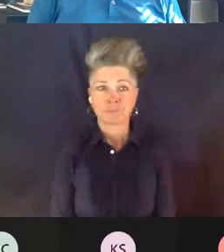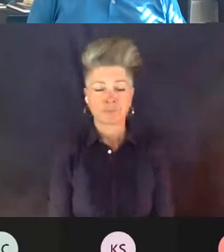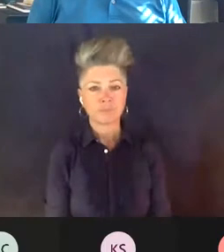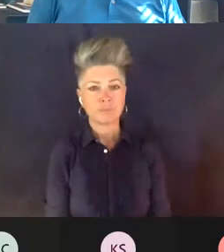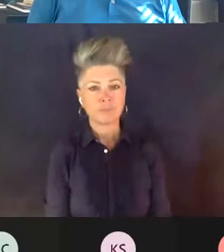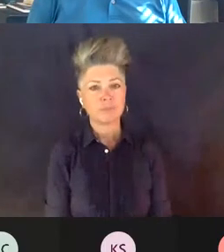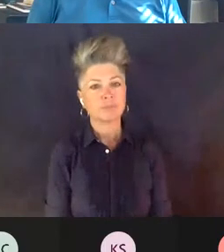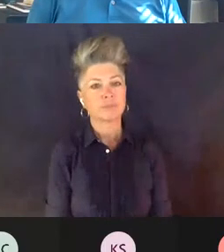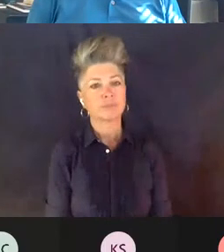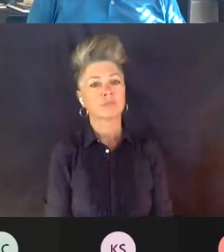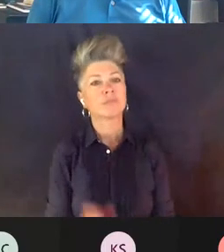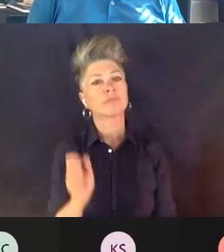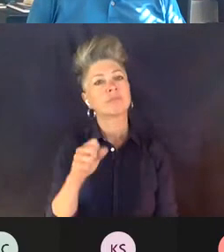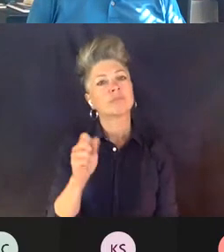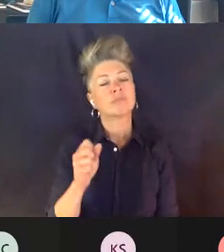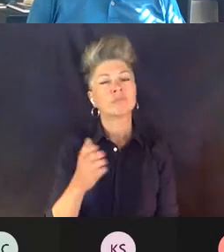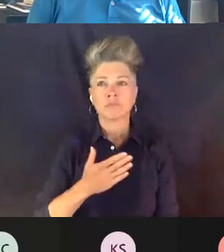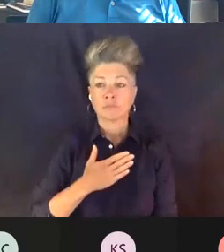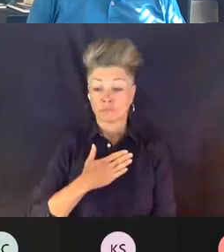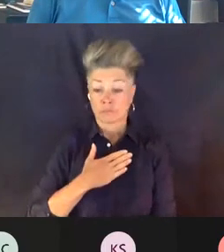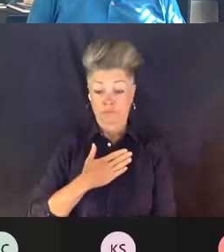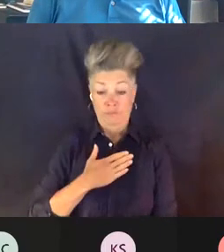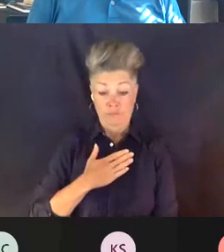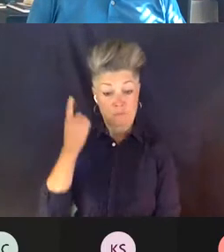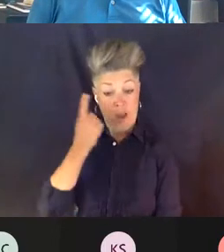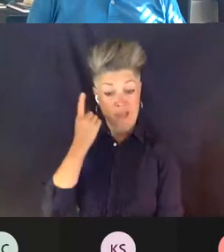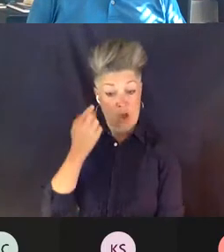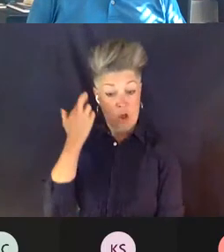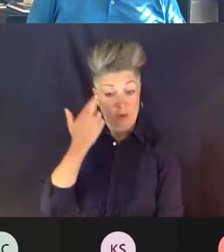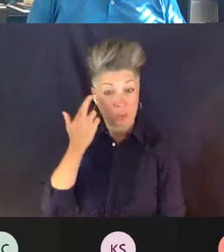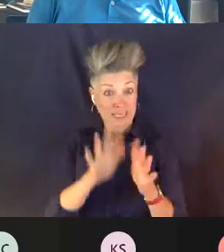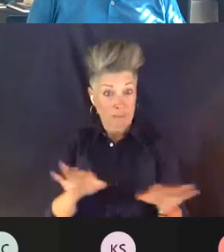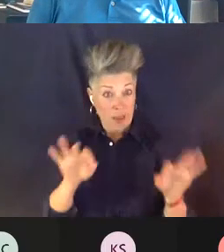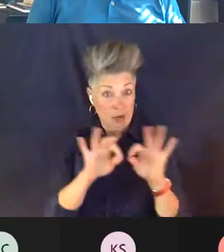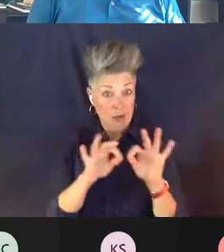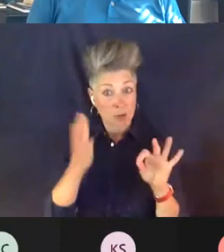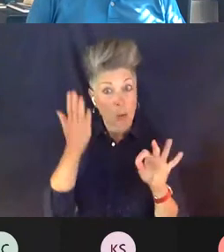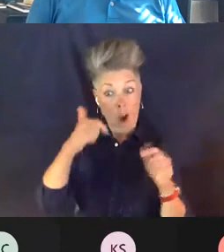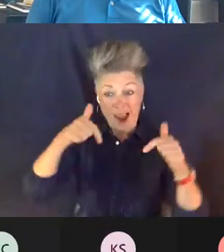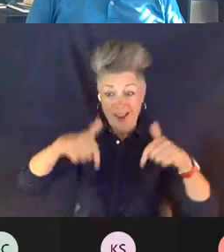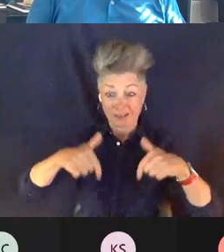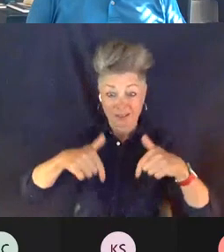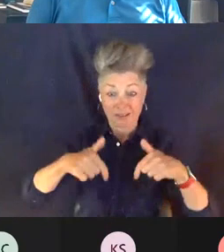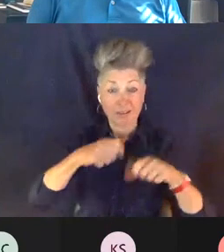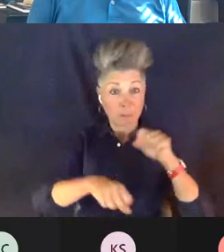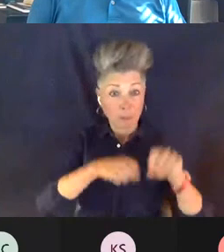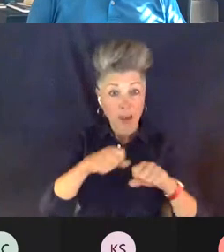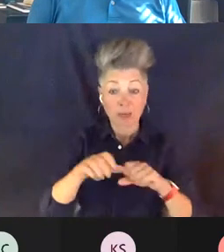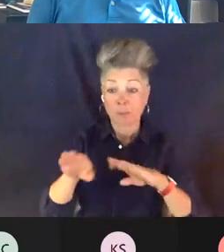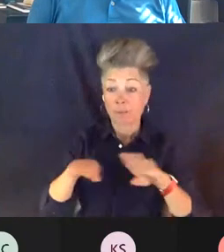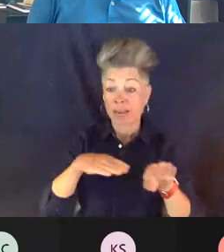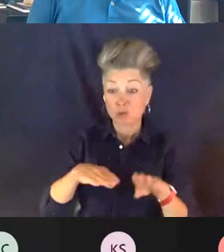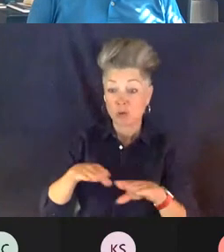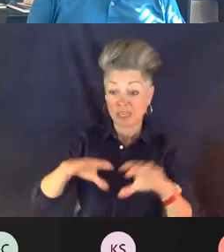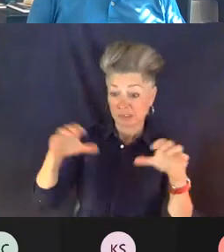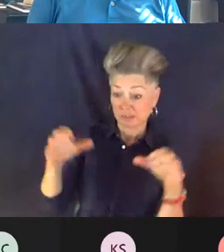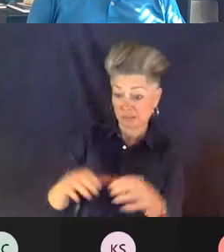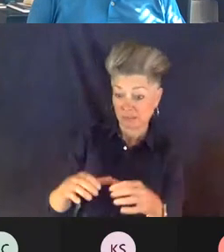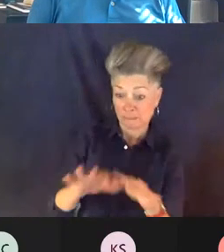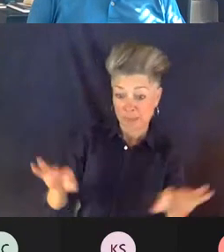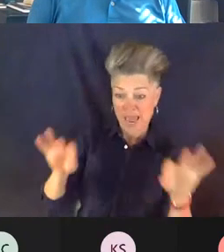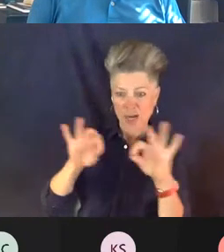So in my thought, why it matters, why the bike pedestrian task matters, is that it's casting a